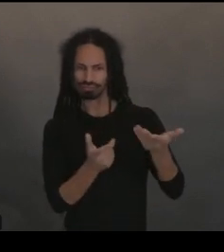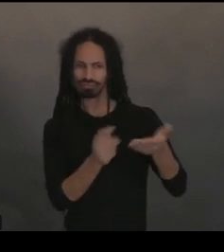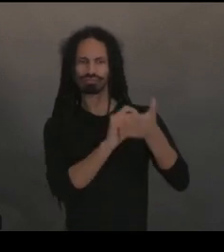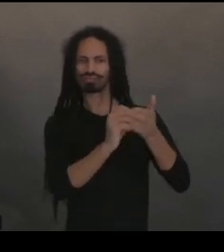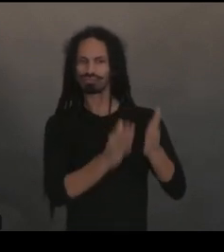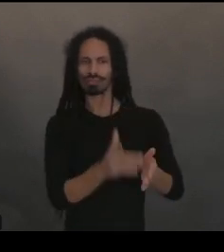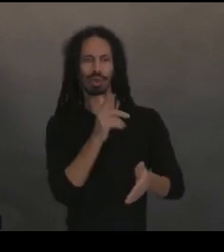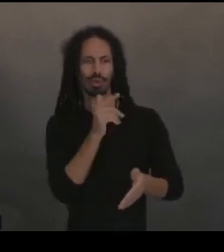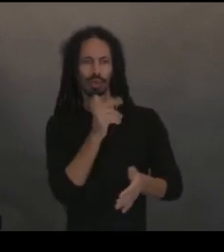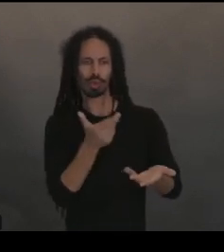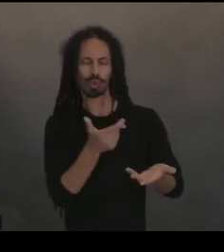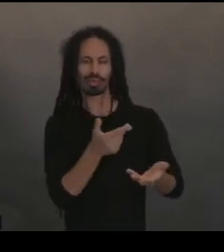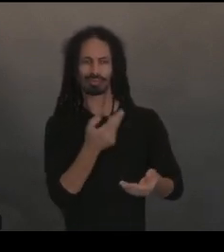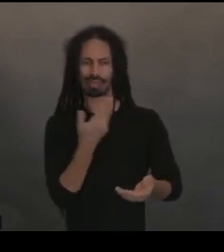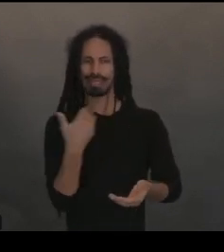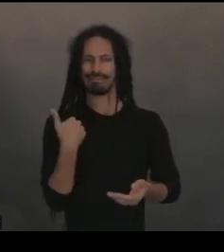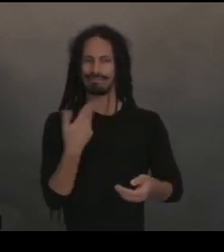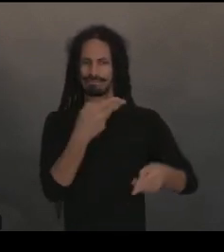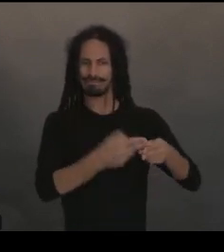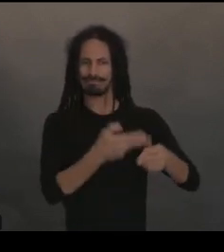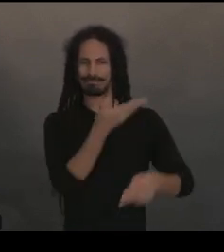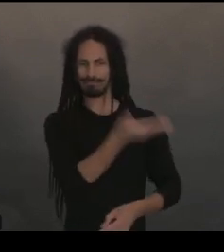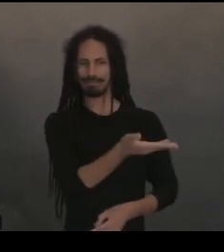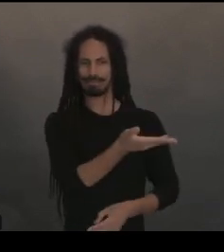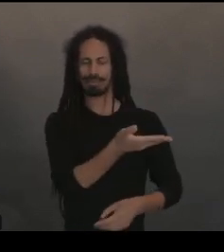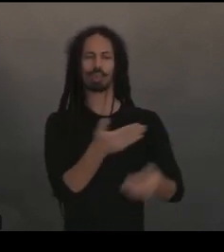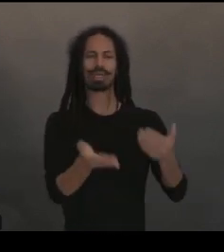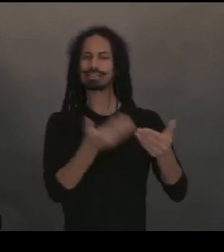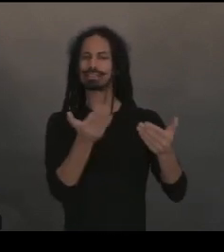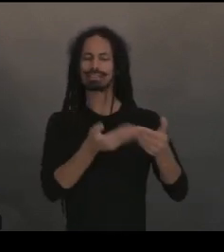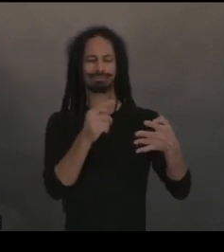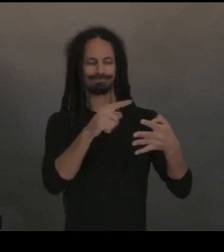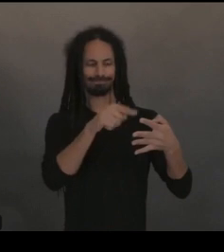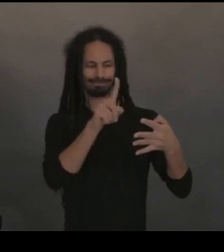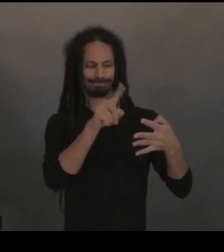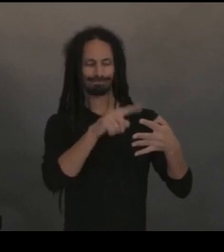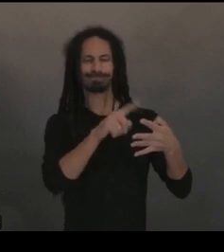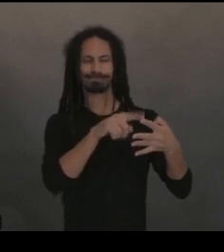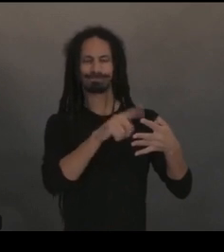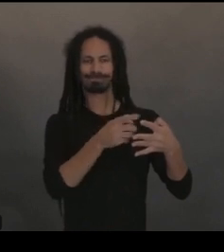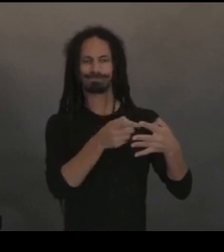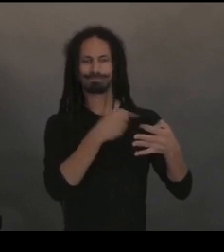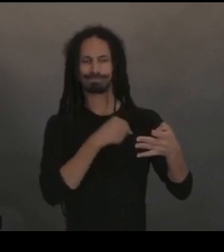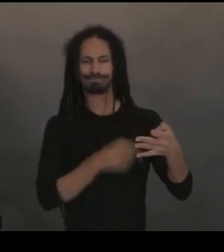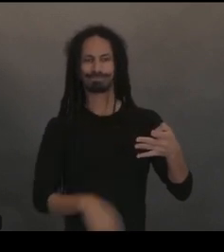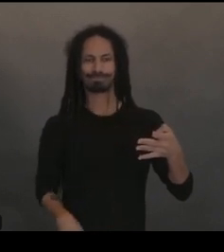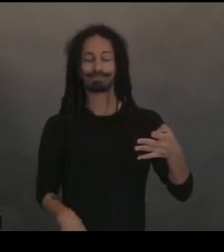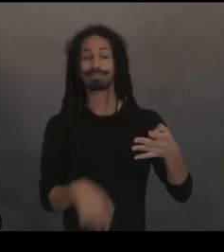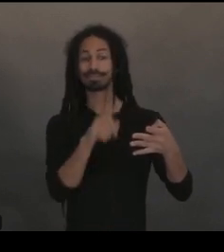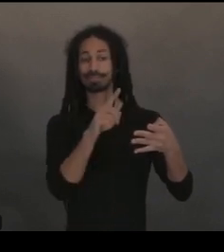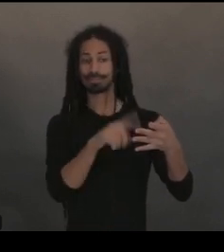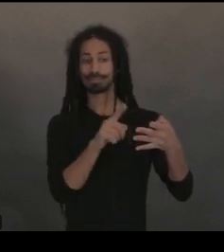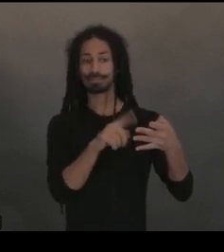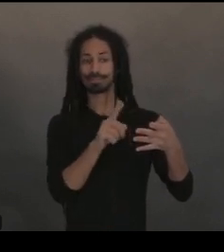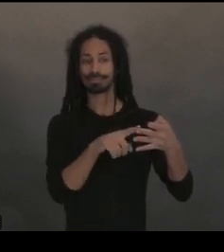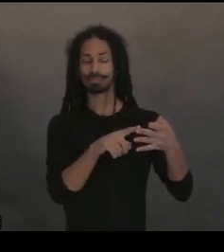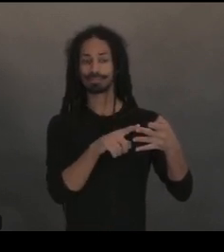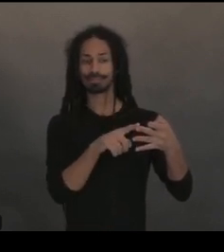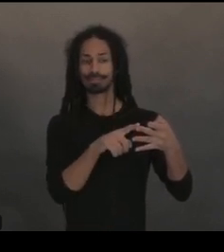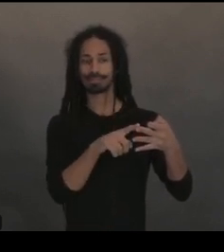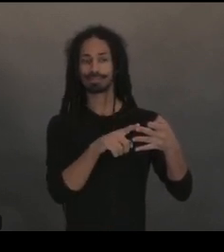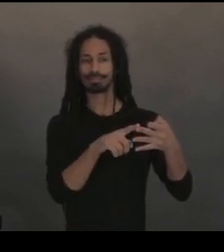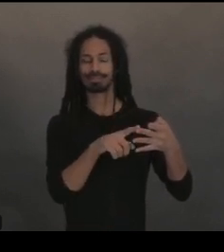work. So we already have the one element that we need for our reference entry. The next element that we need to look for is